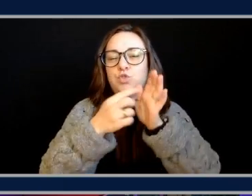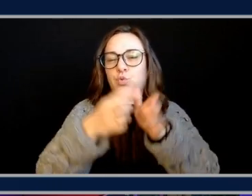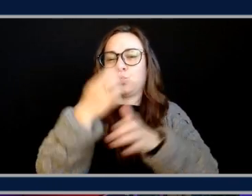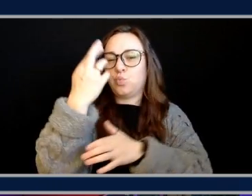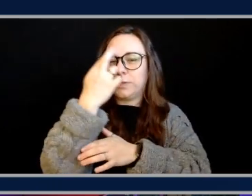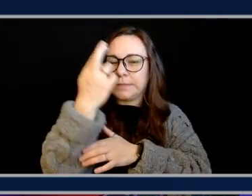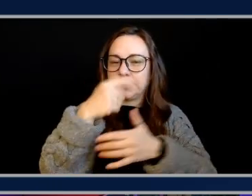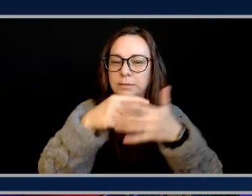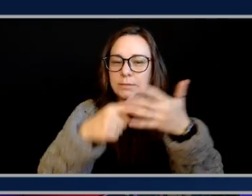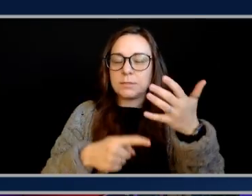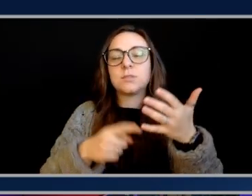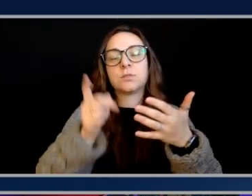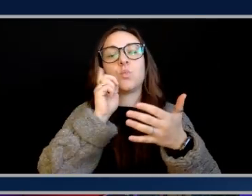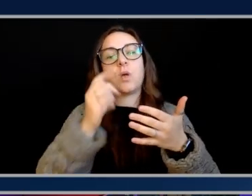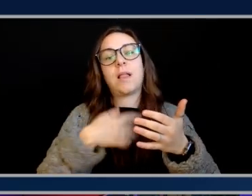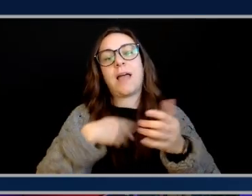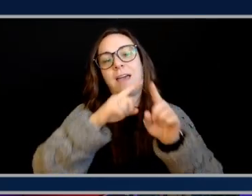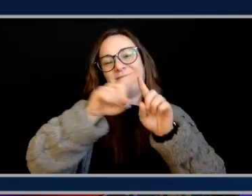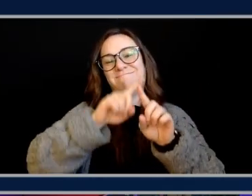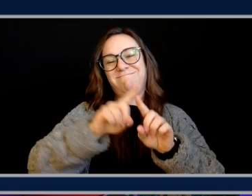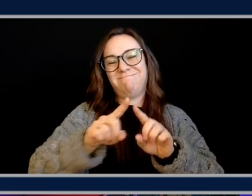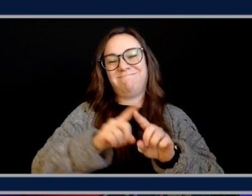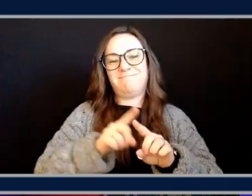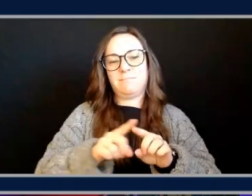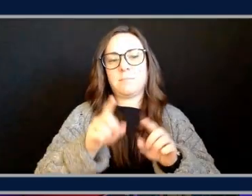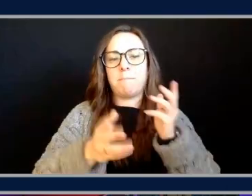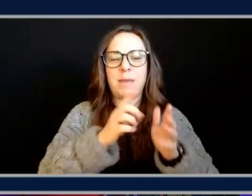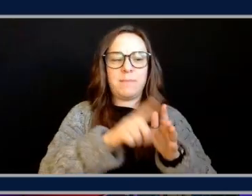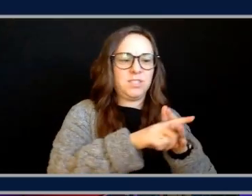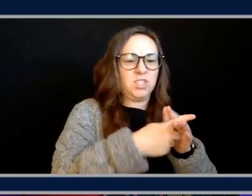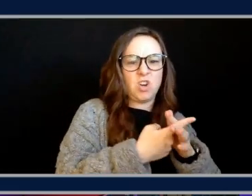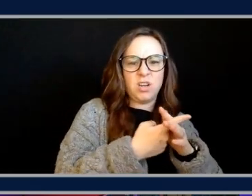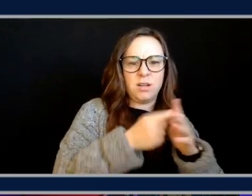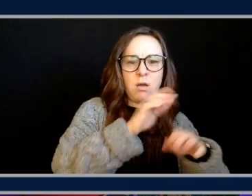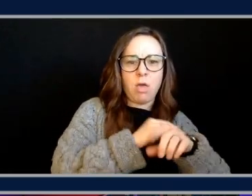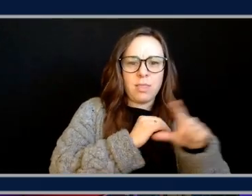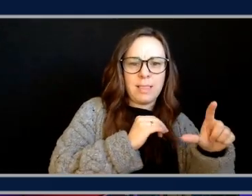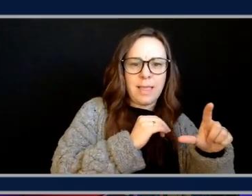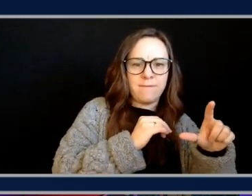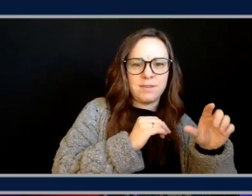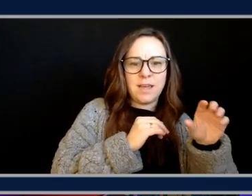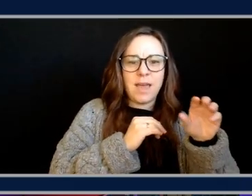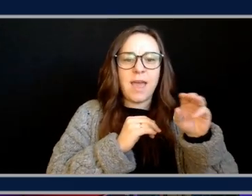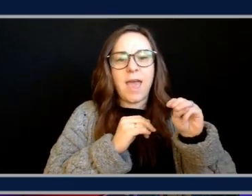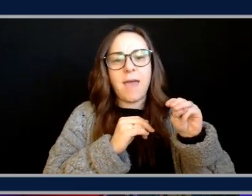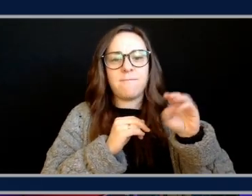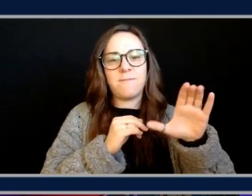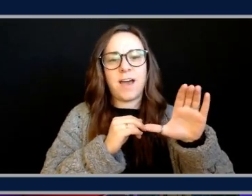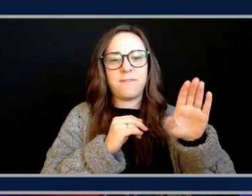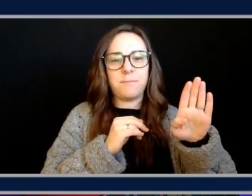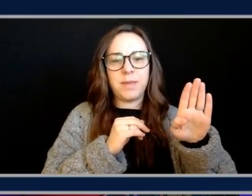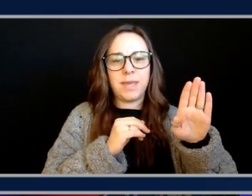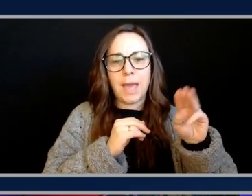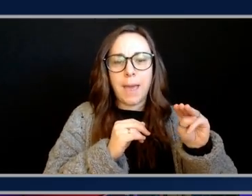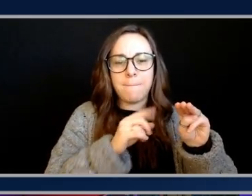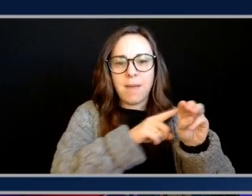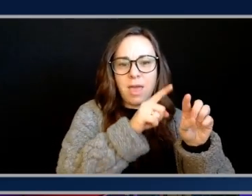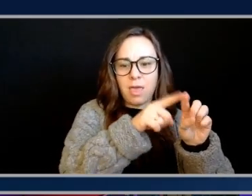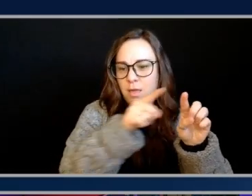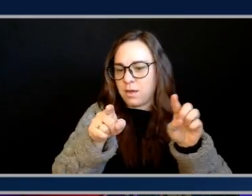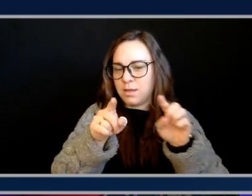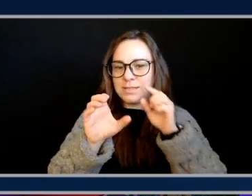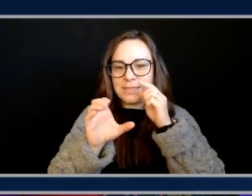you select a different instance. So you might have started off with the one on the left here, the M5DN, and you're looking at the C7GN for whatever